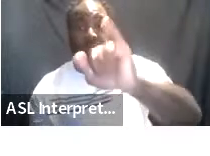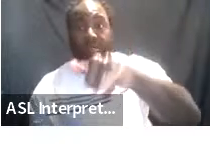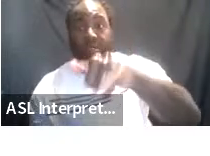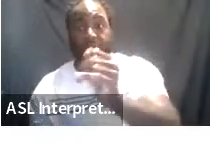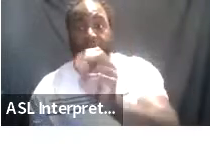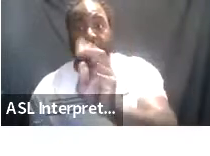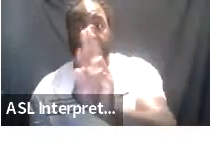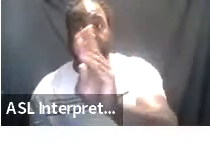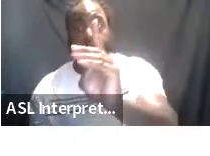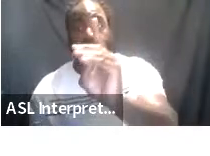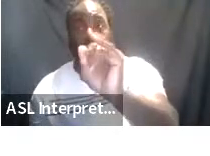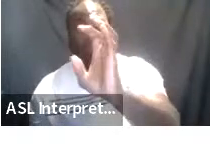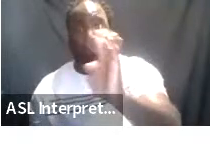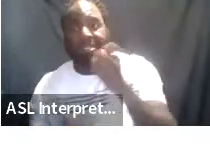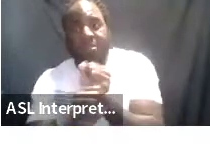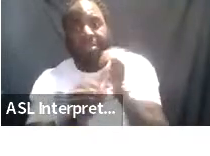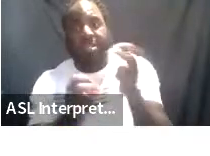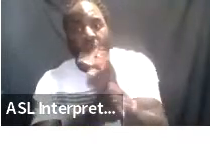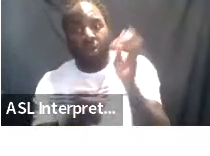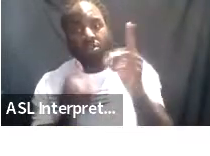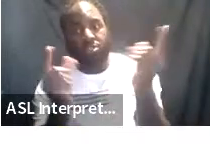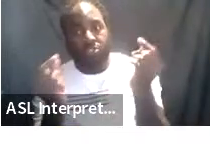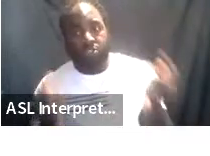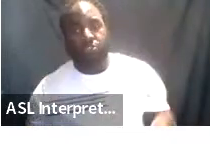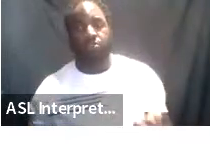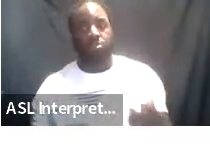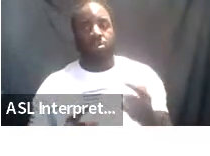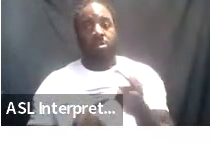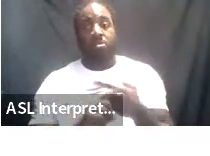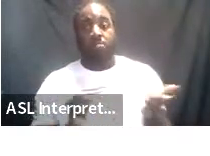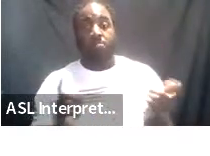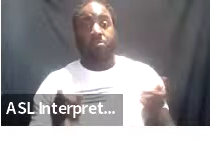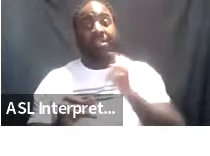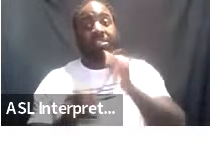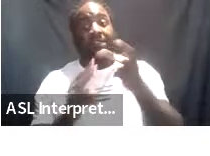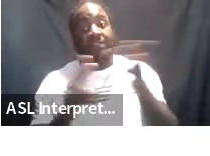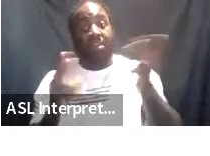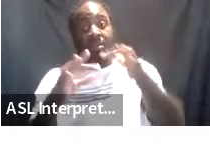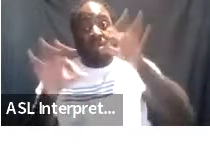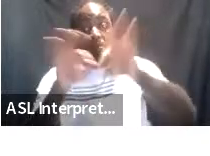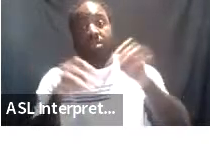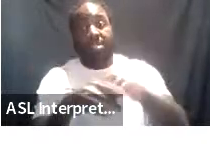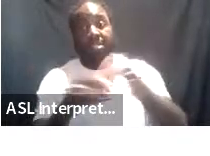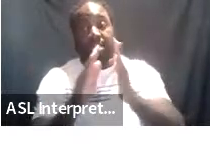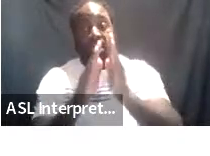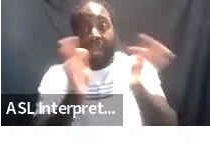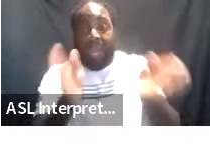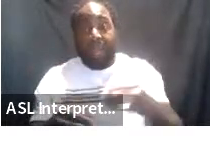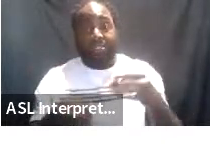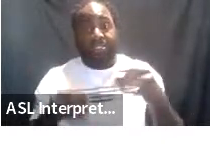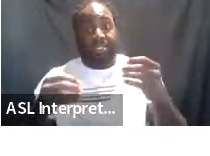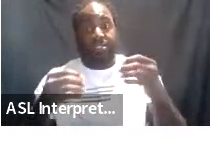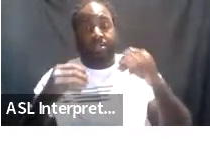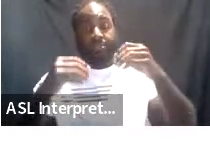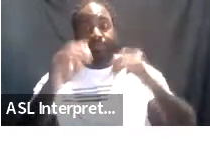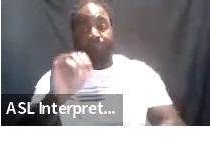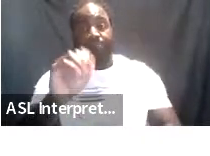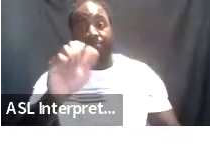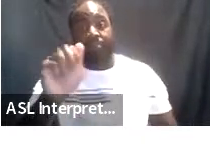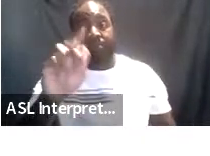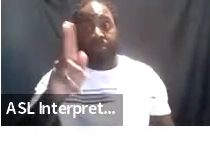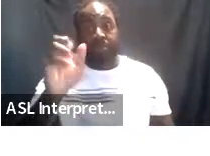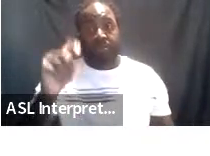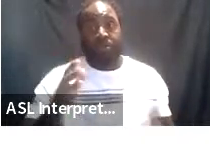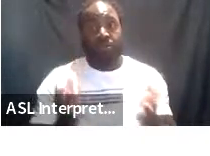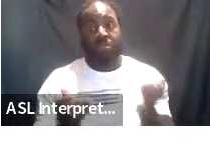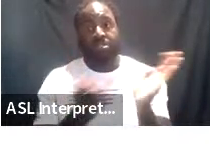recent decades, but they can form a very important niche in the housing market. So we want to bring back some of these housing